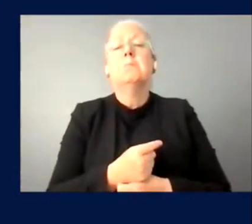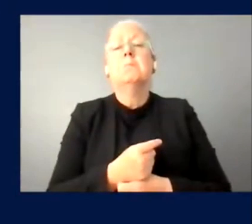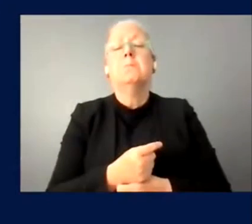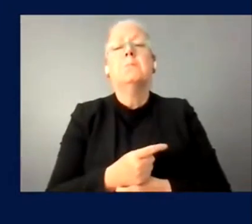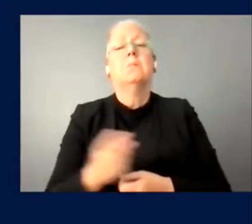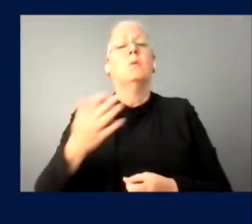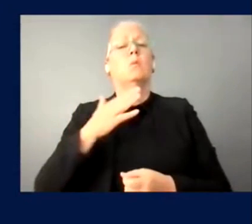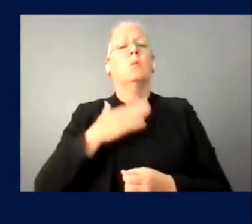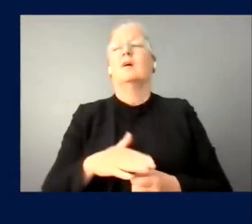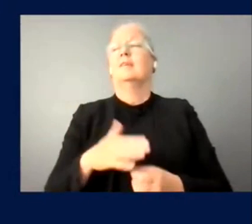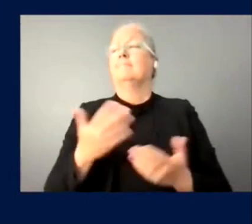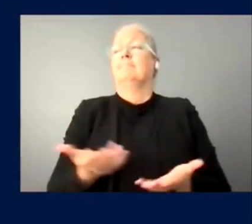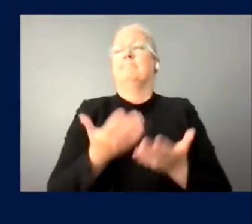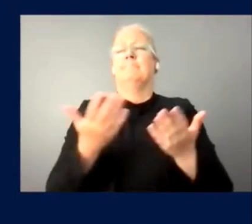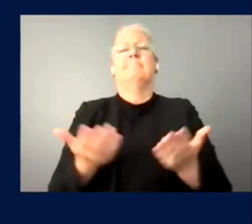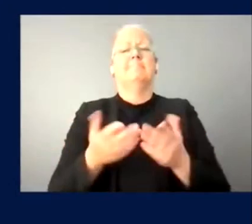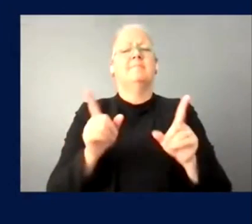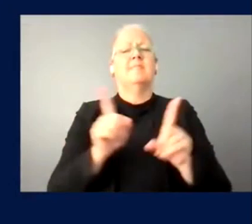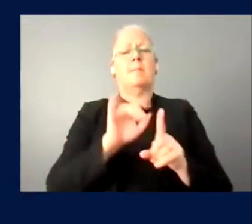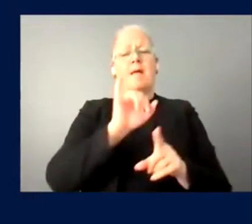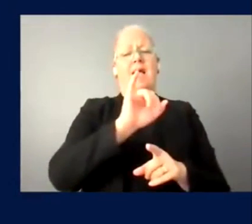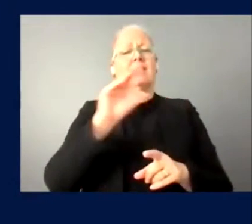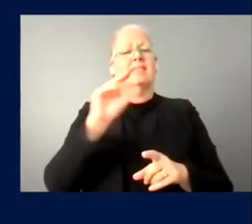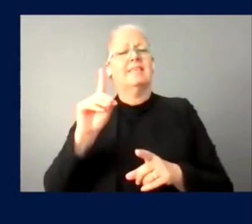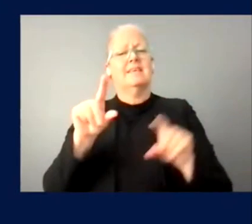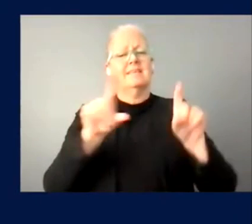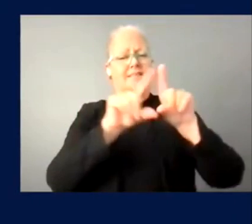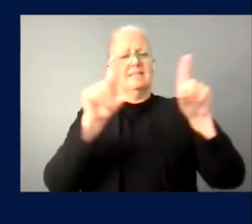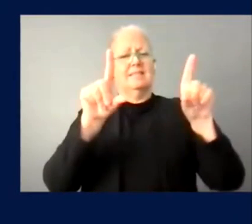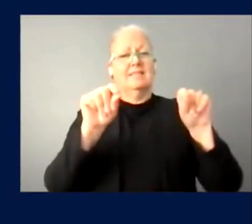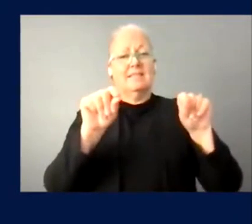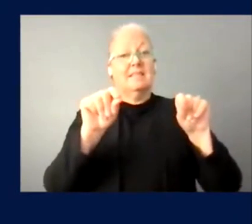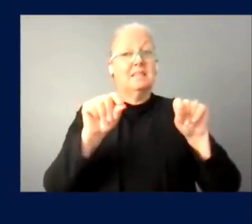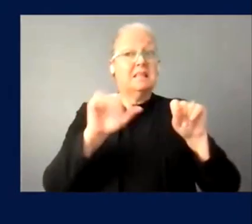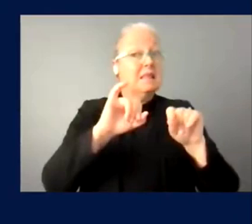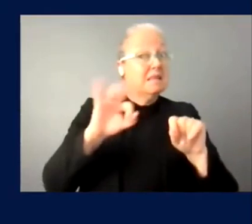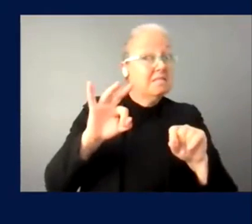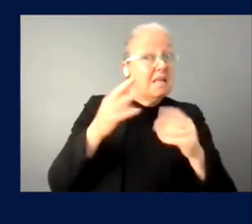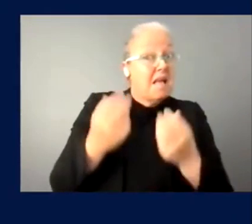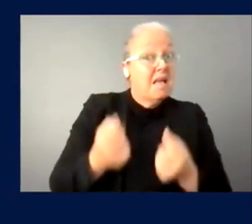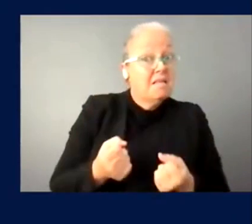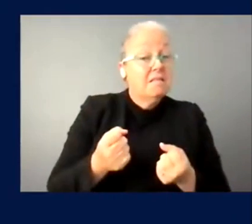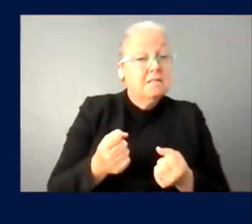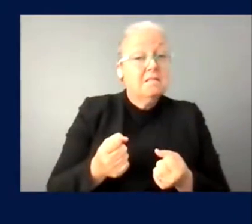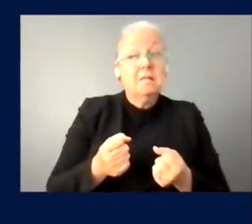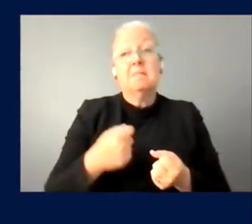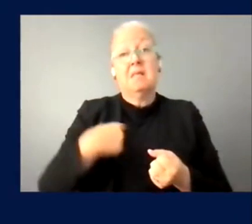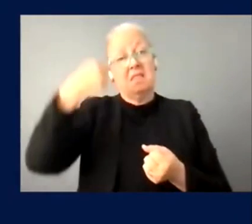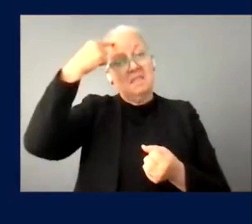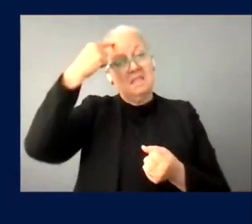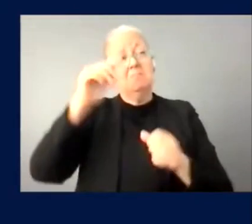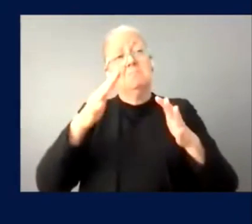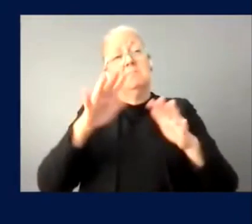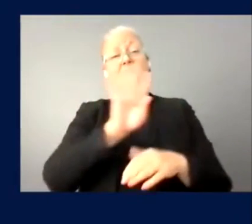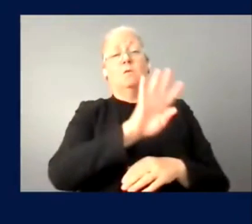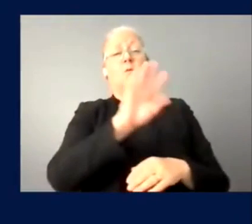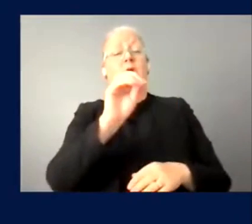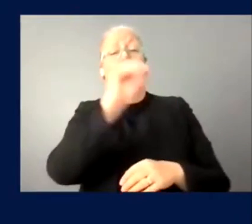system at football matches if they were available, and actually already about nearly 40% of people had used one